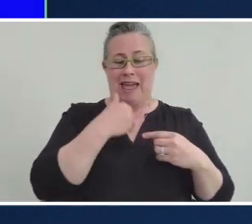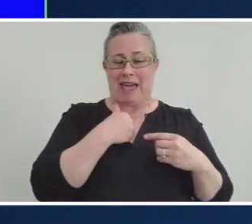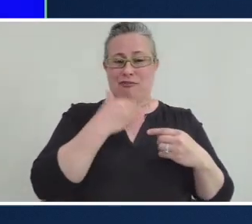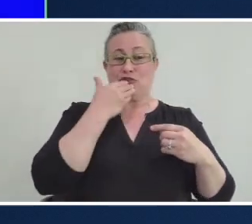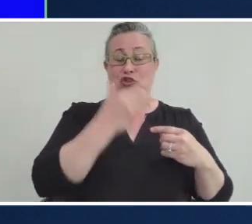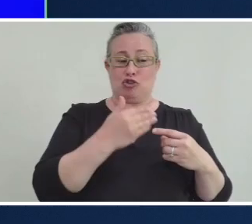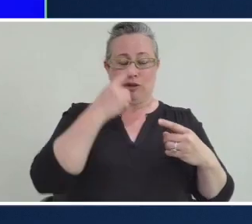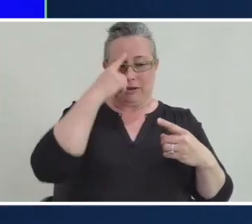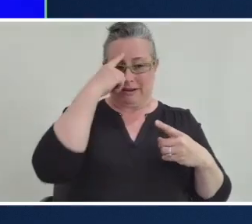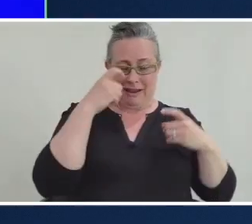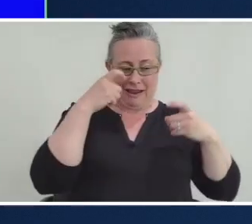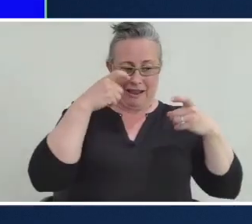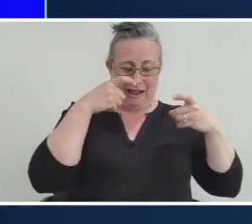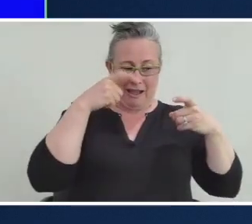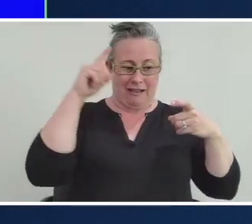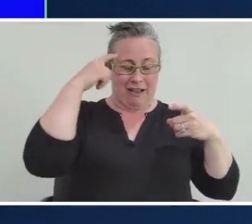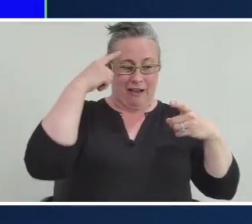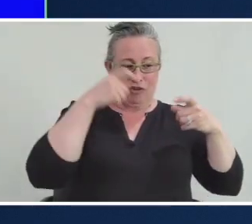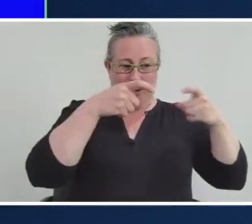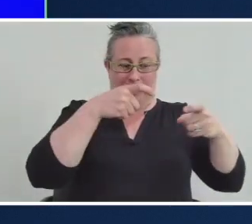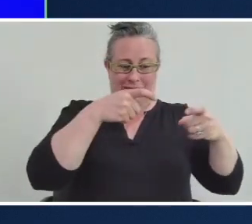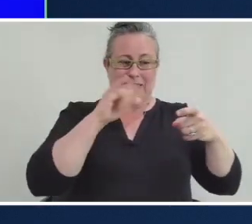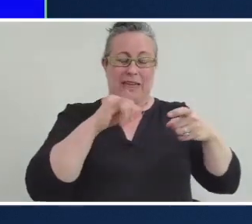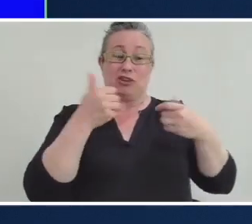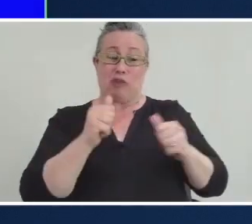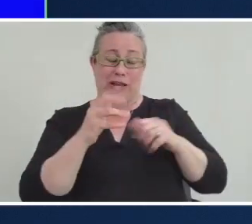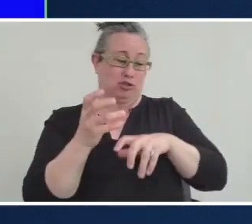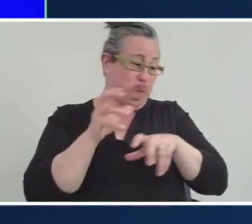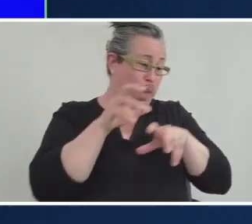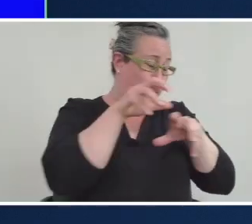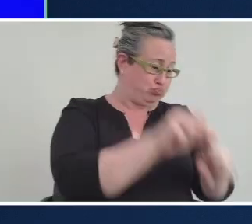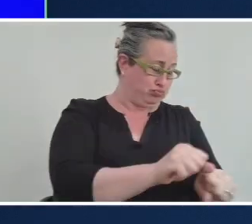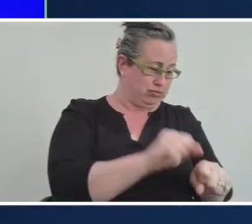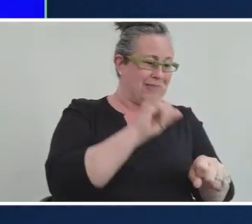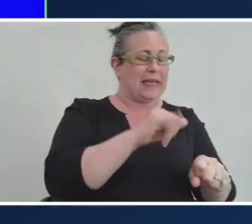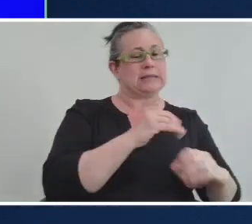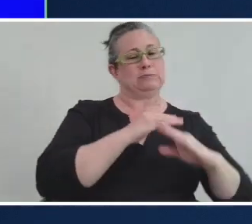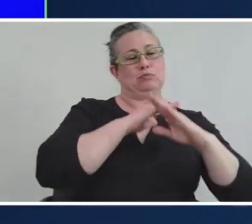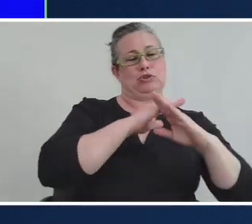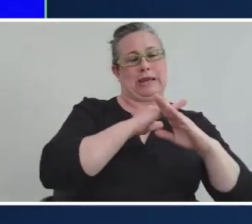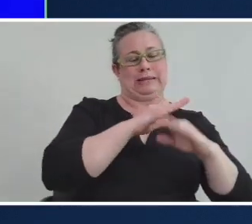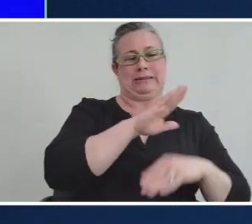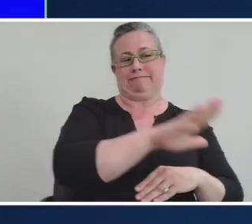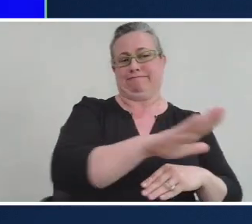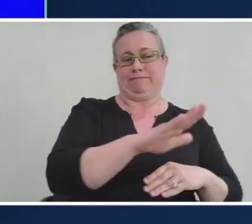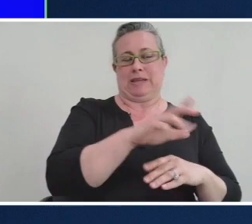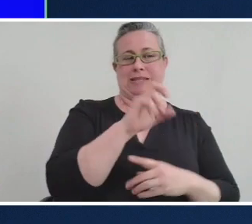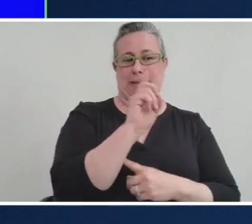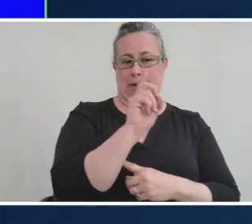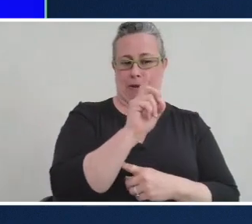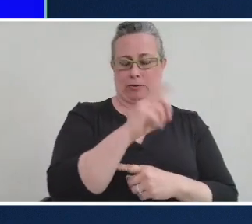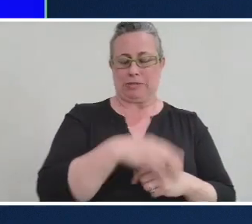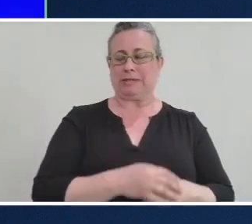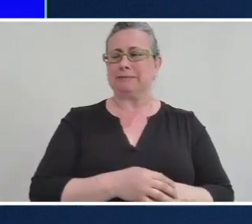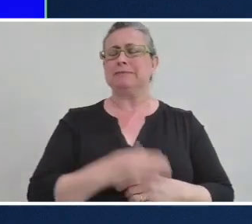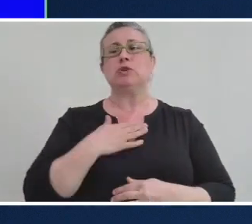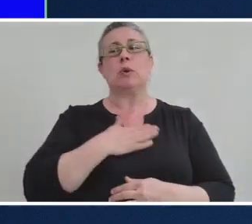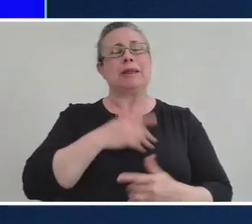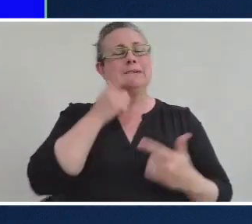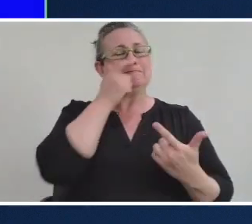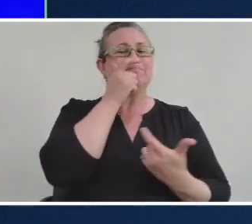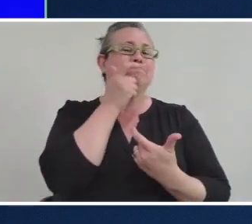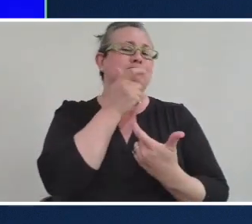take over another country that's protecting its democracy. And so please take a look, watch